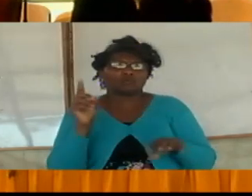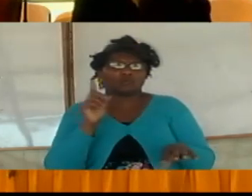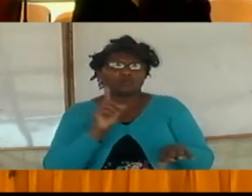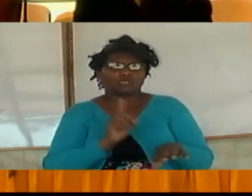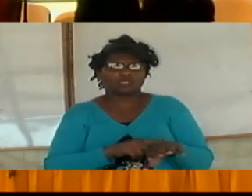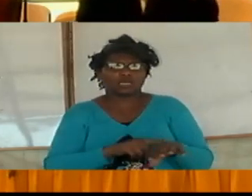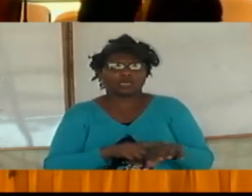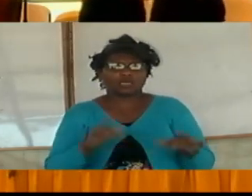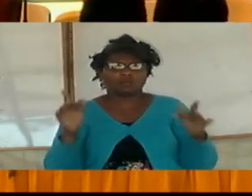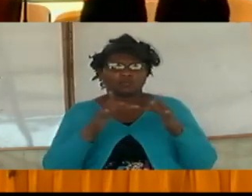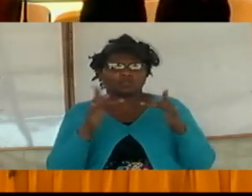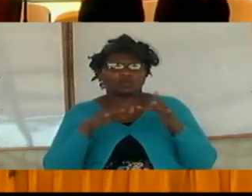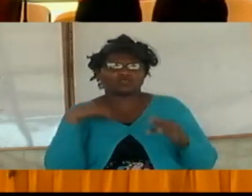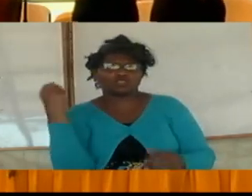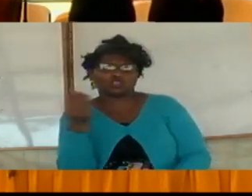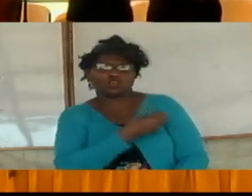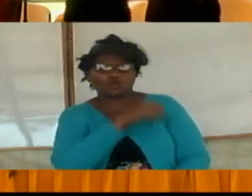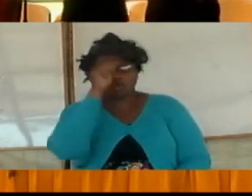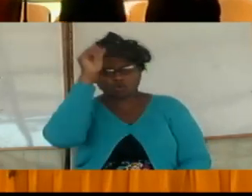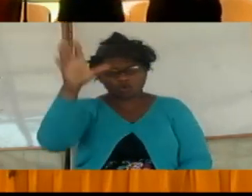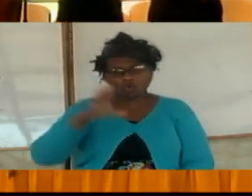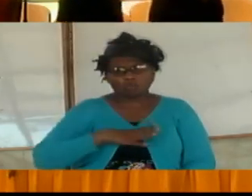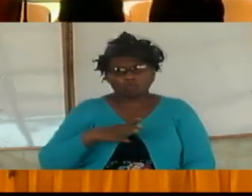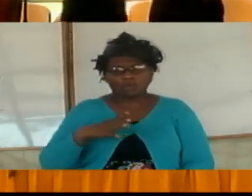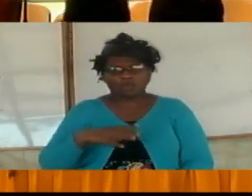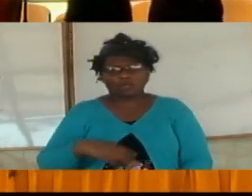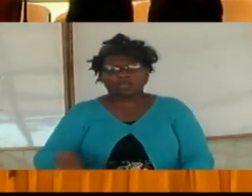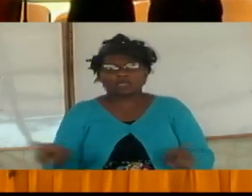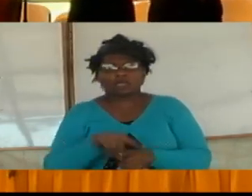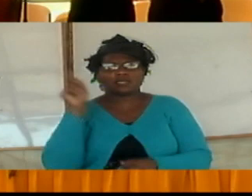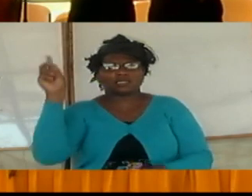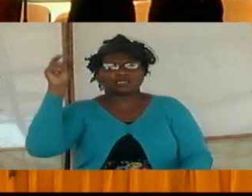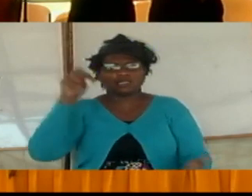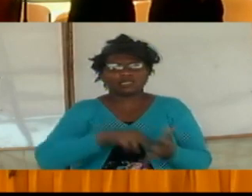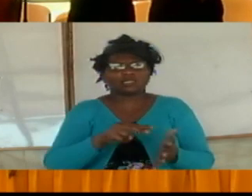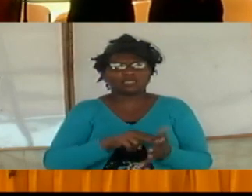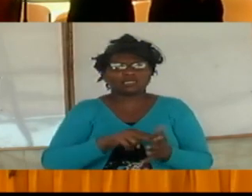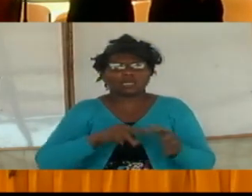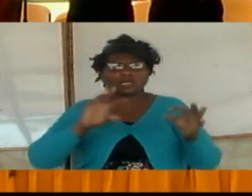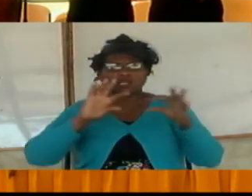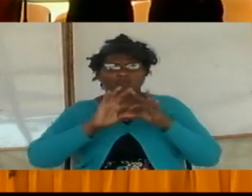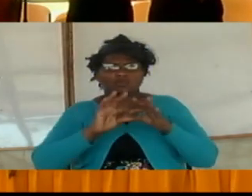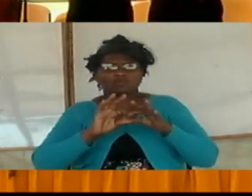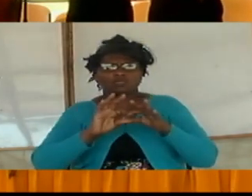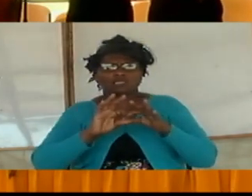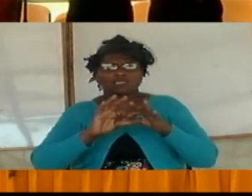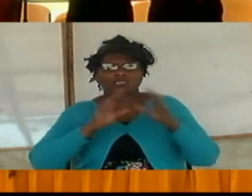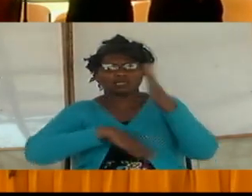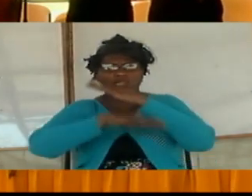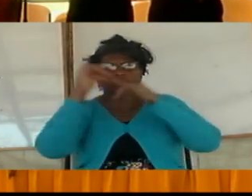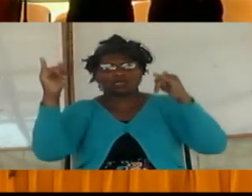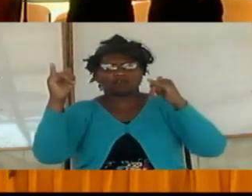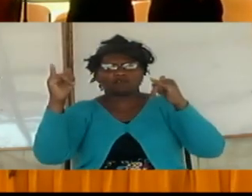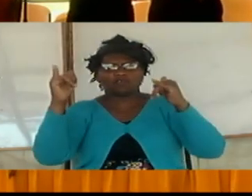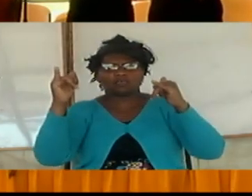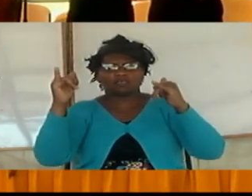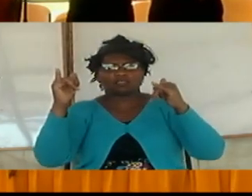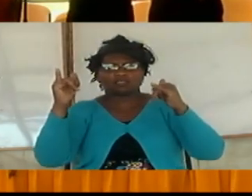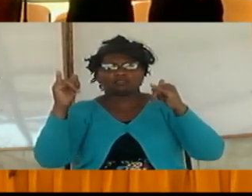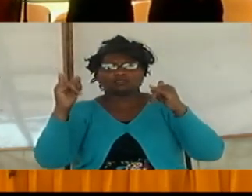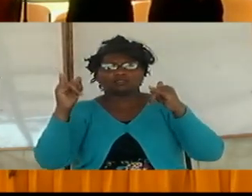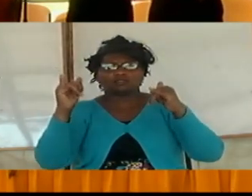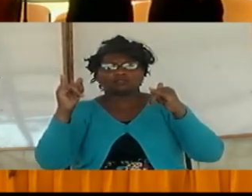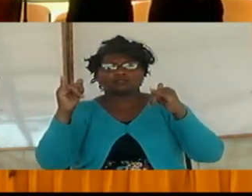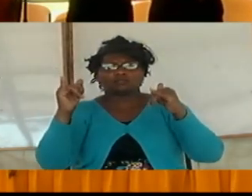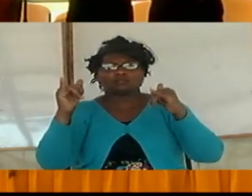heaven and us. We ask you, God, that every word that comes from his mouth will come from your throne. Superintend right now upon his life. And